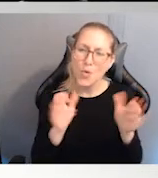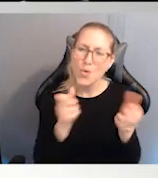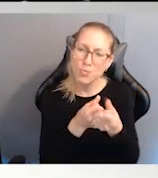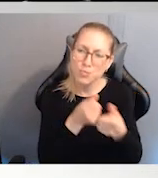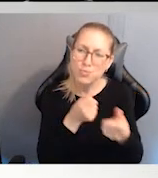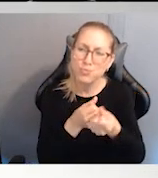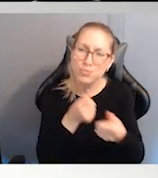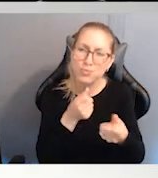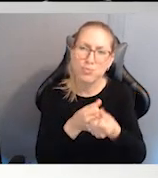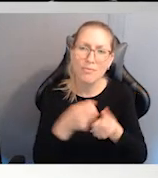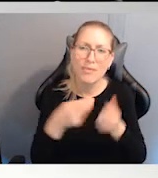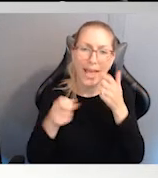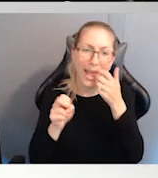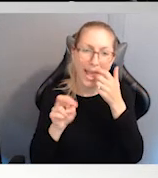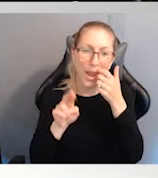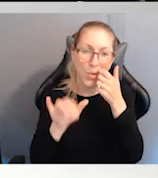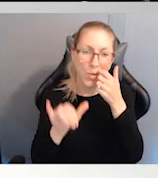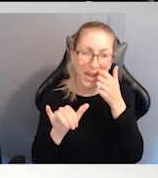Yeah.